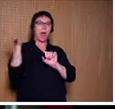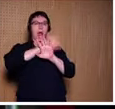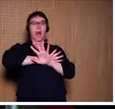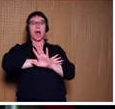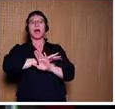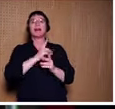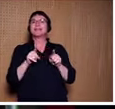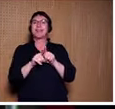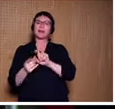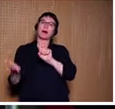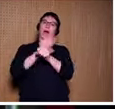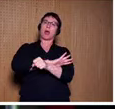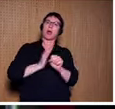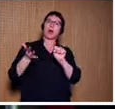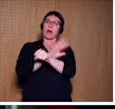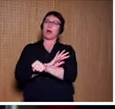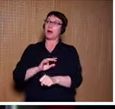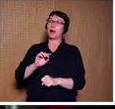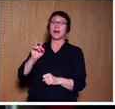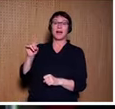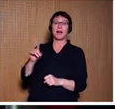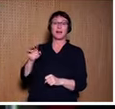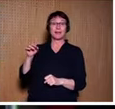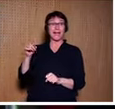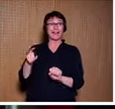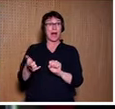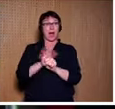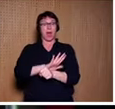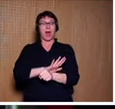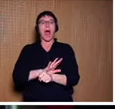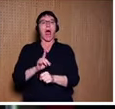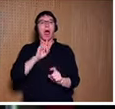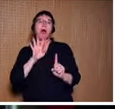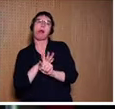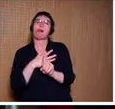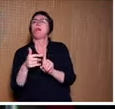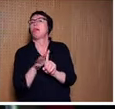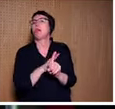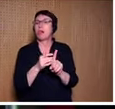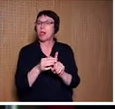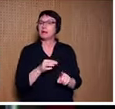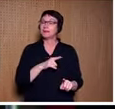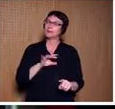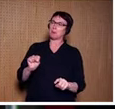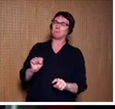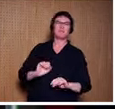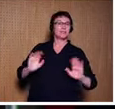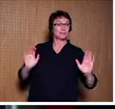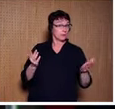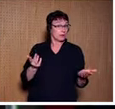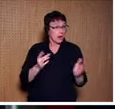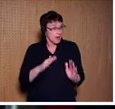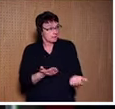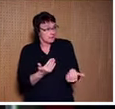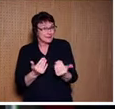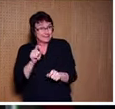actually for something rather than against something. And we need to bring together people who lead civil society